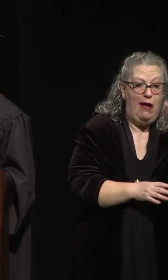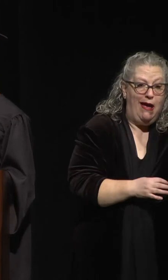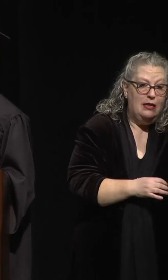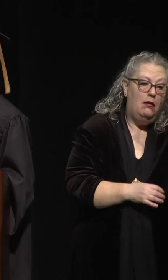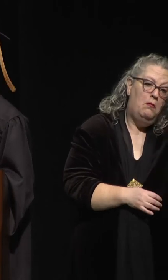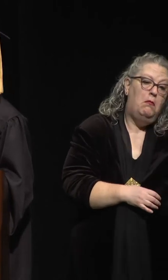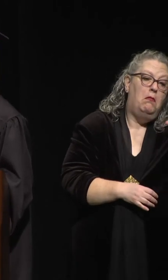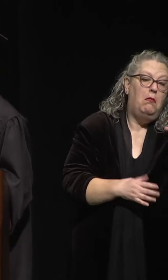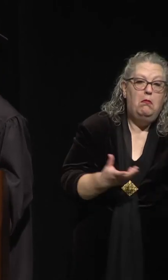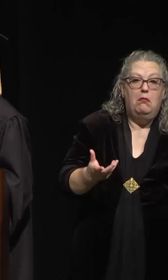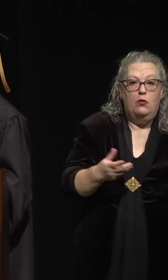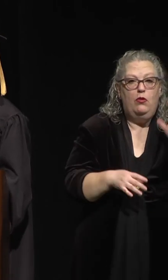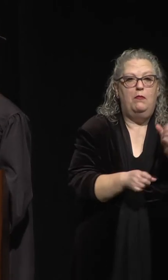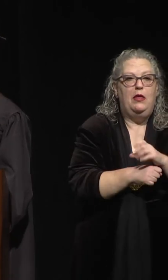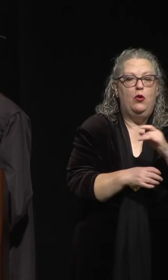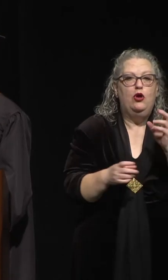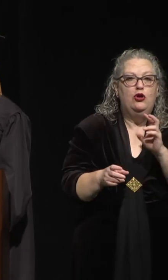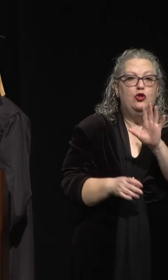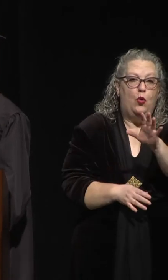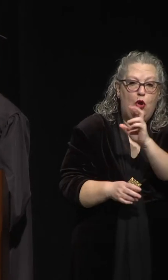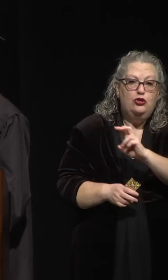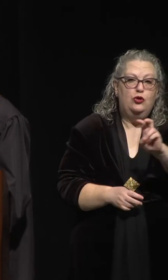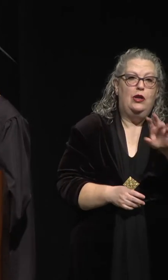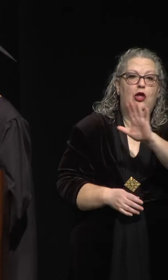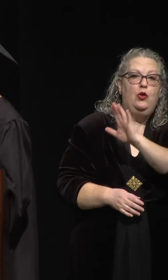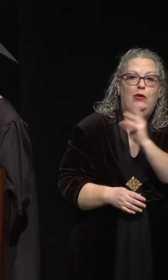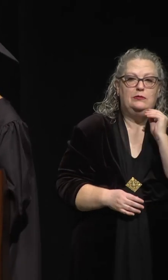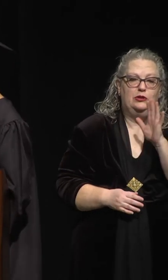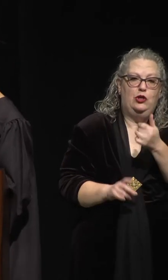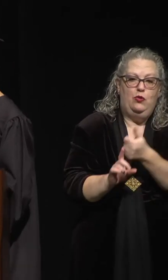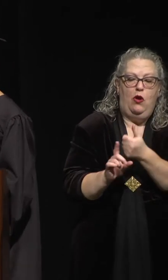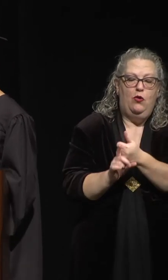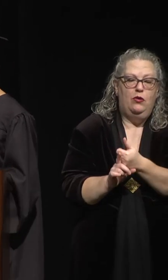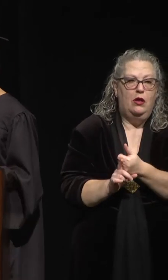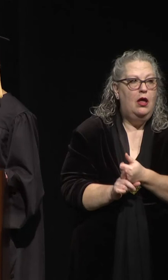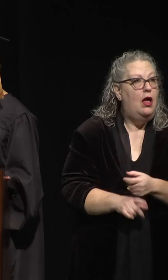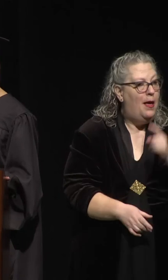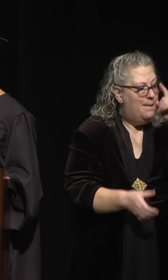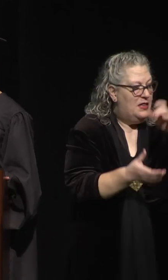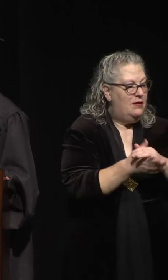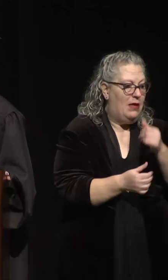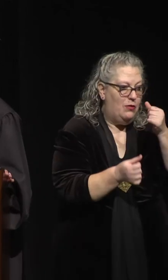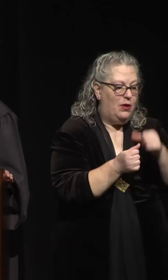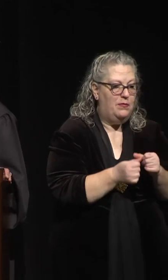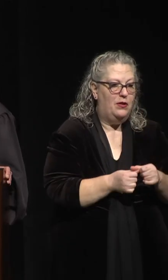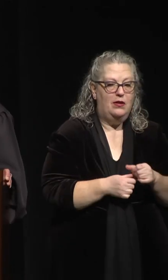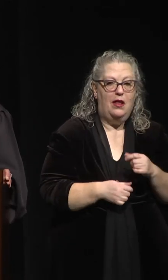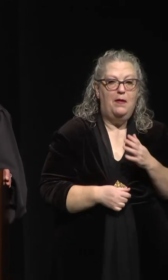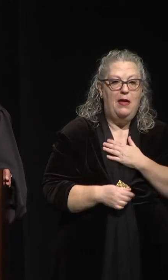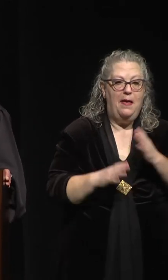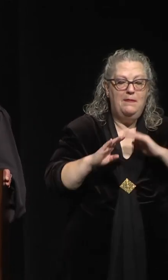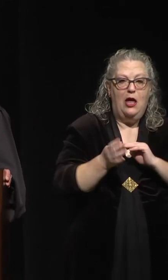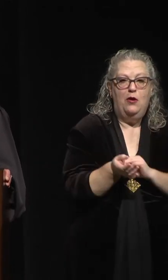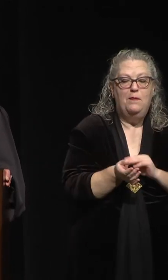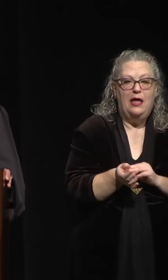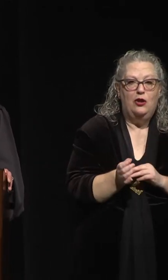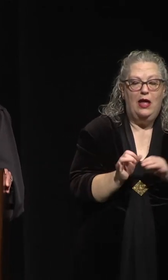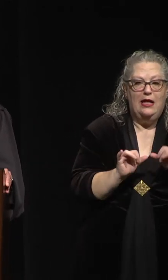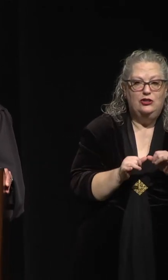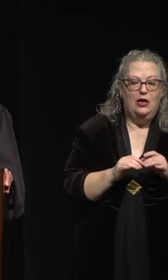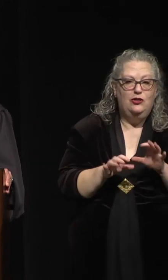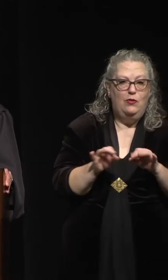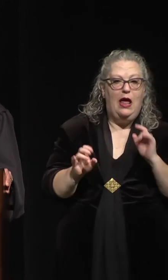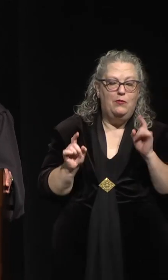ideas, you'll make your journey your own. Believe me, I remember. While pursuing my biomedical engineering degree, I worked at the